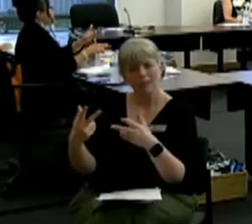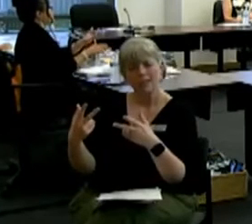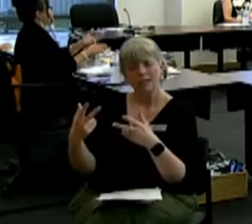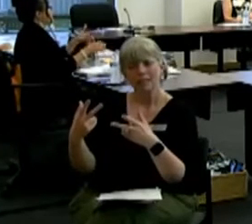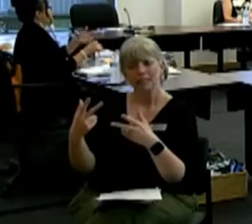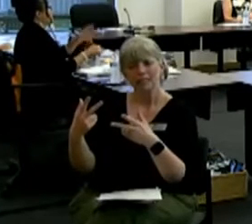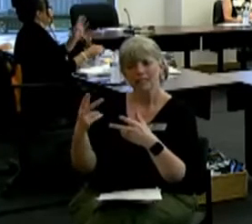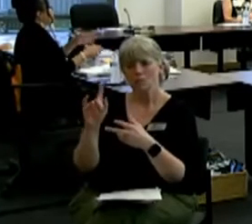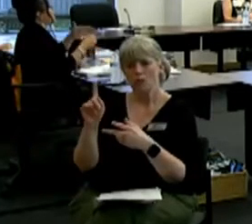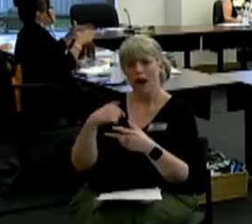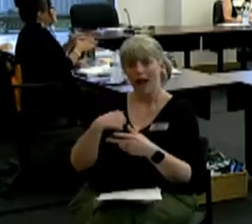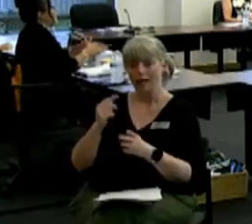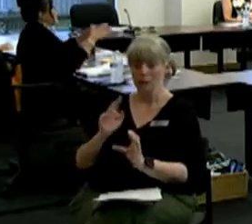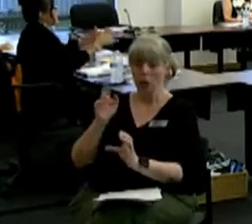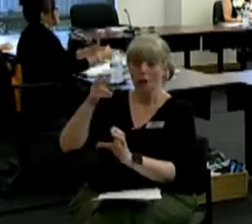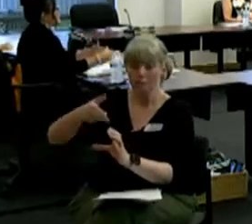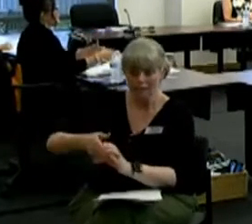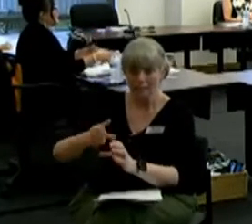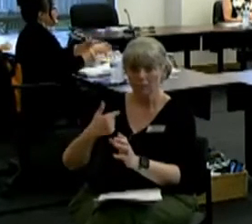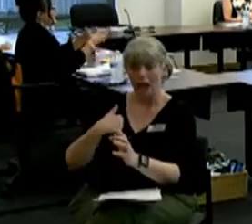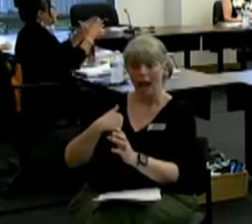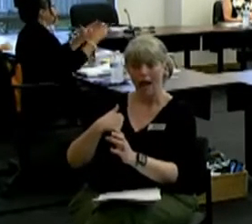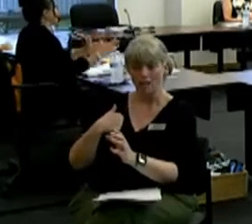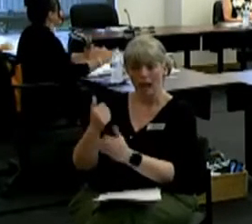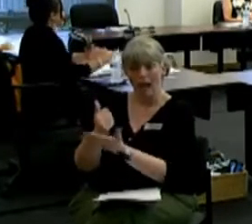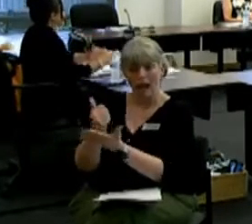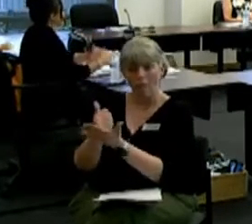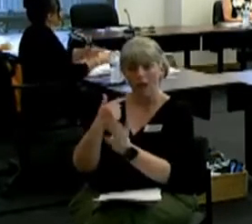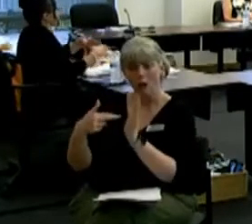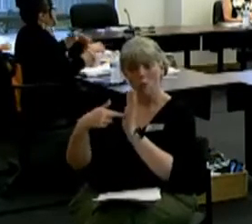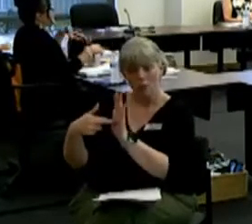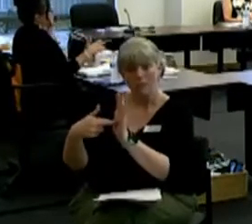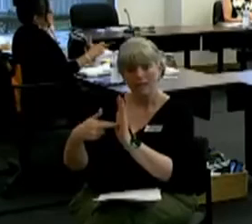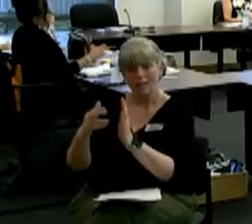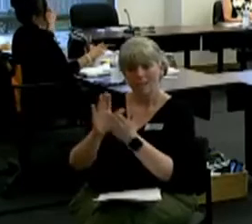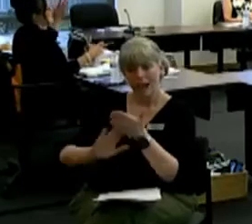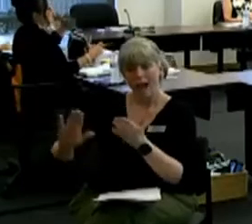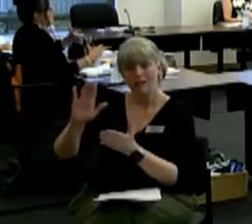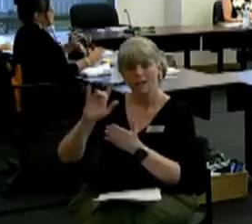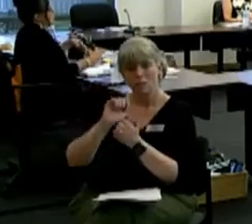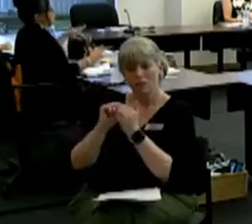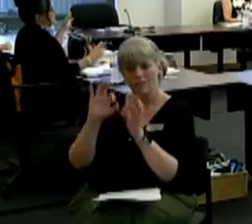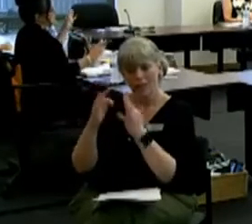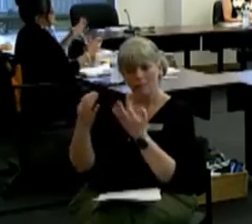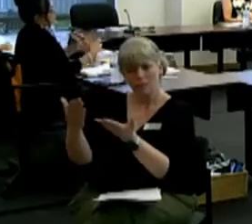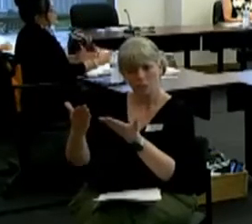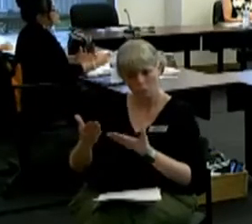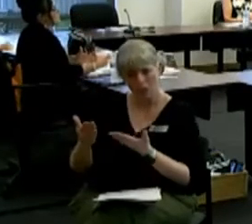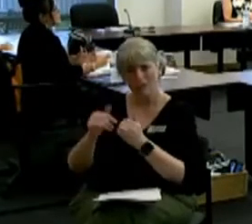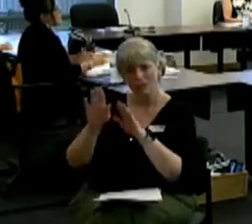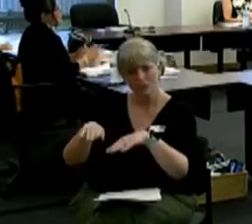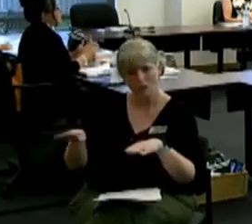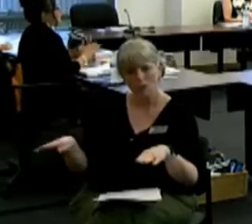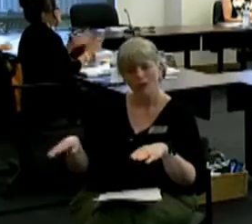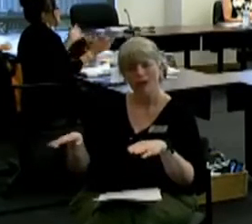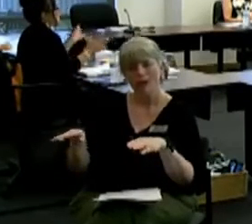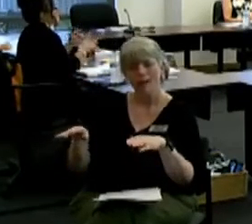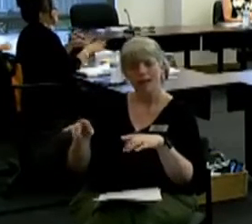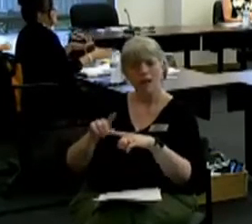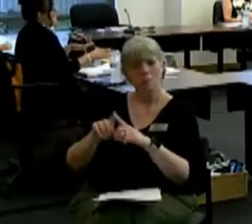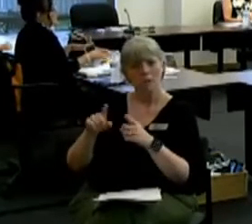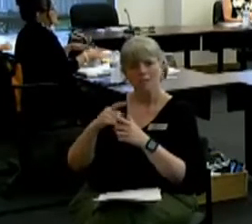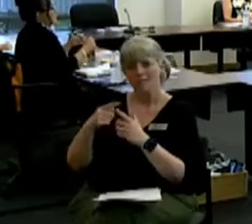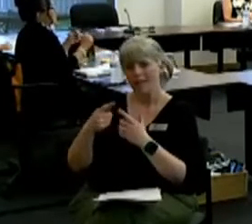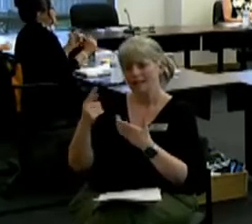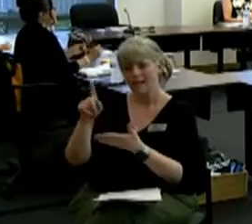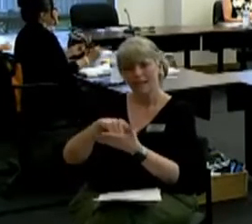I kind of jumped in to say, okay, you know, I'll fill in and I'll represent the college with the families that bring their children out. But then